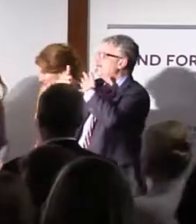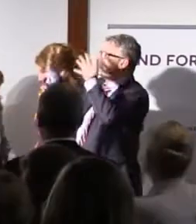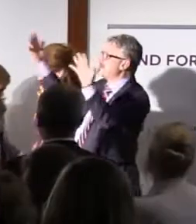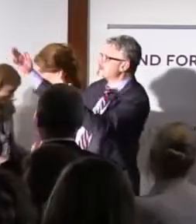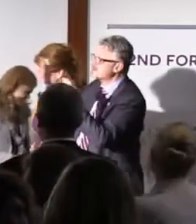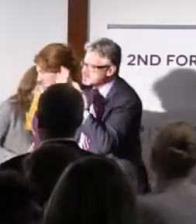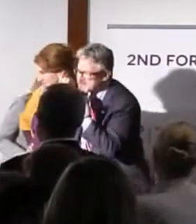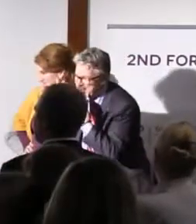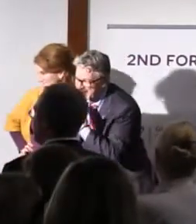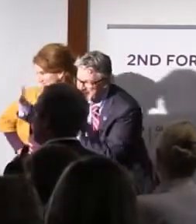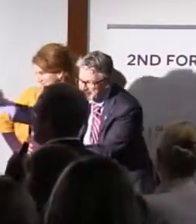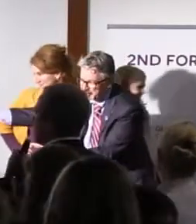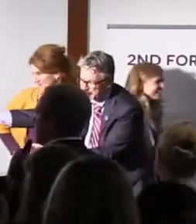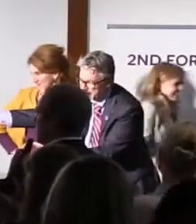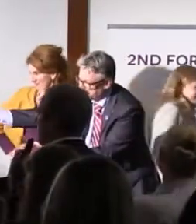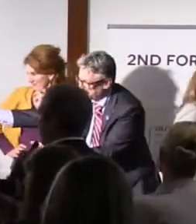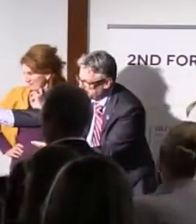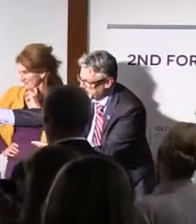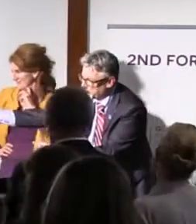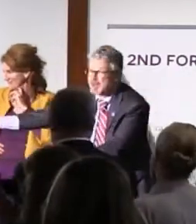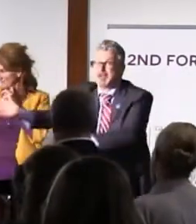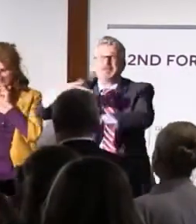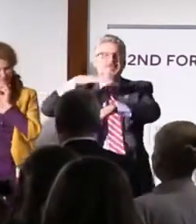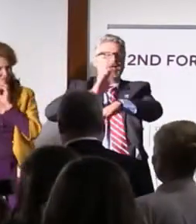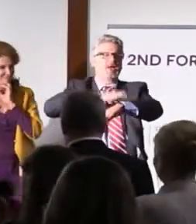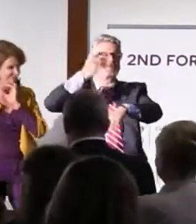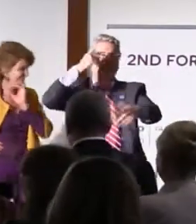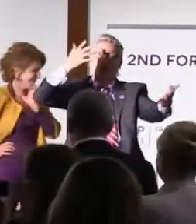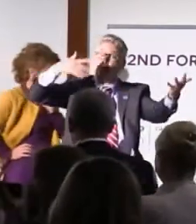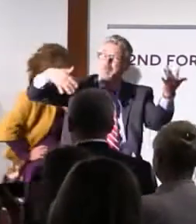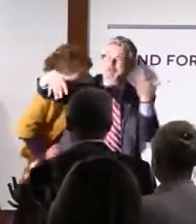Thank you, thank you, thank you.